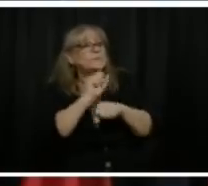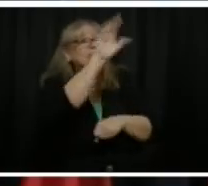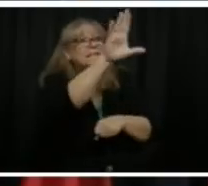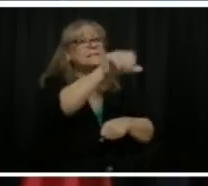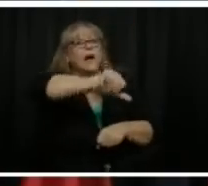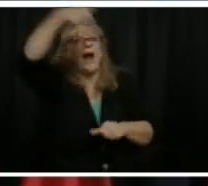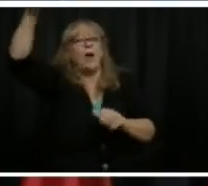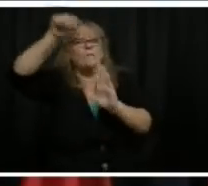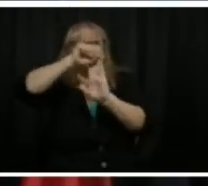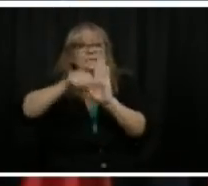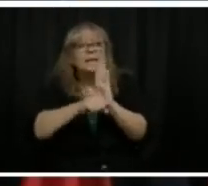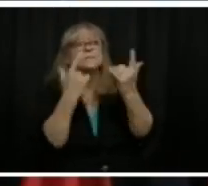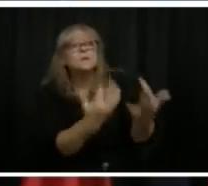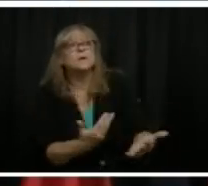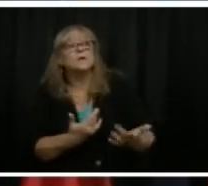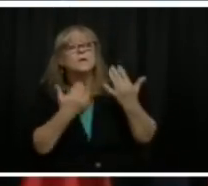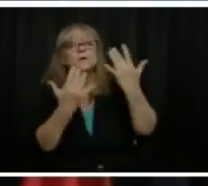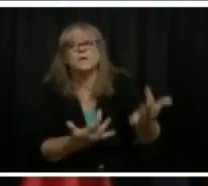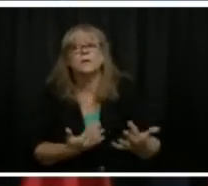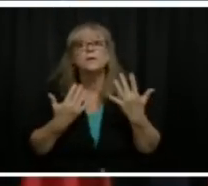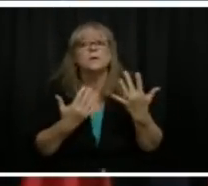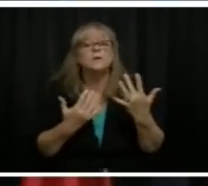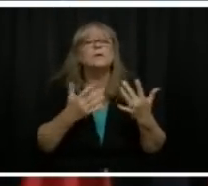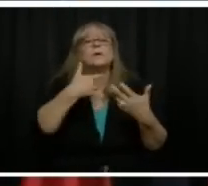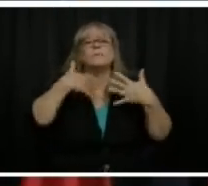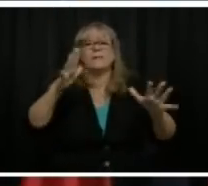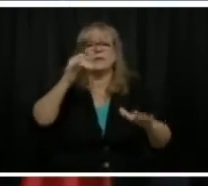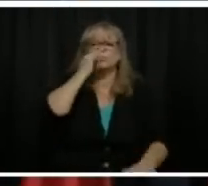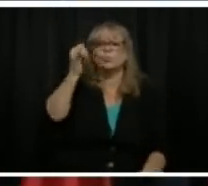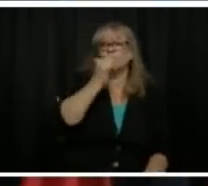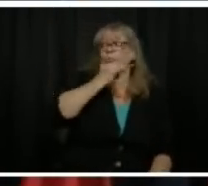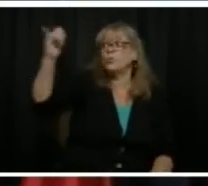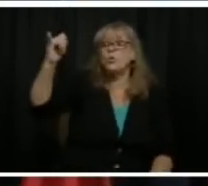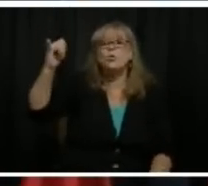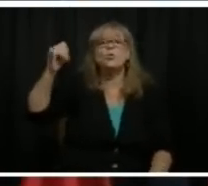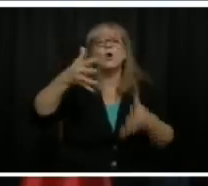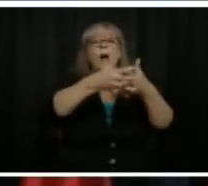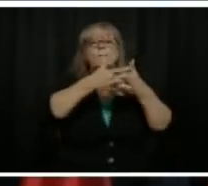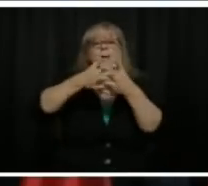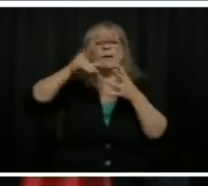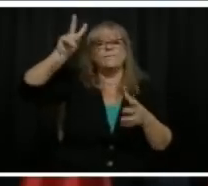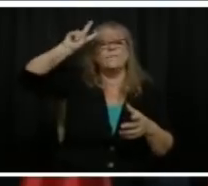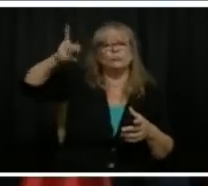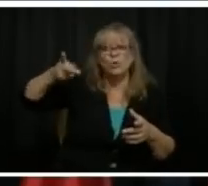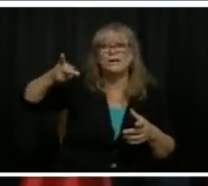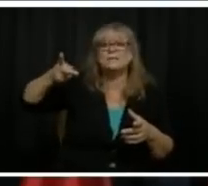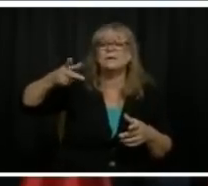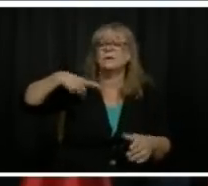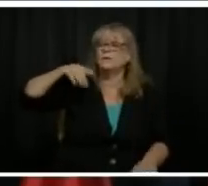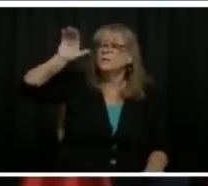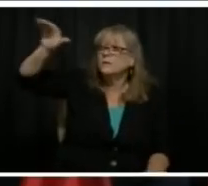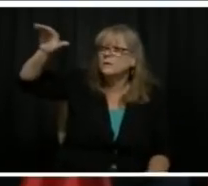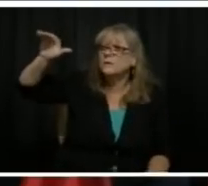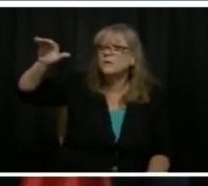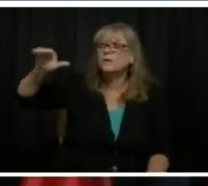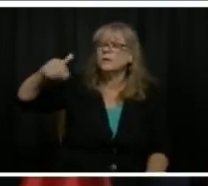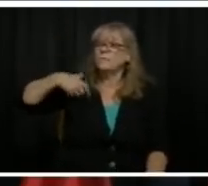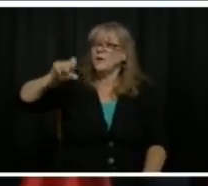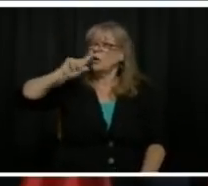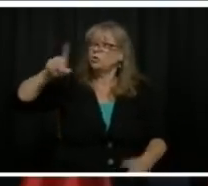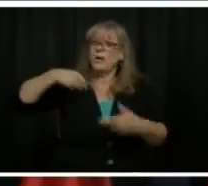President yesterday. We are working. At the same time, that front door needs to be wider, right? We can't have one major mass testing center